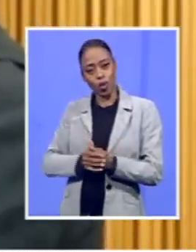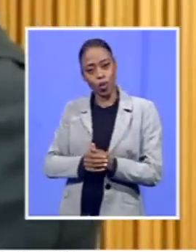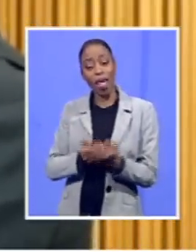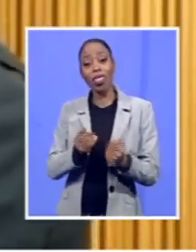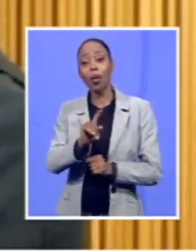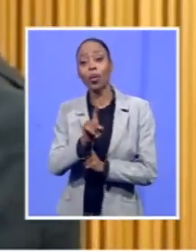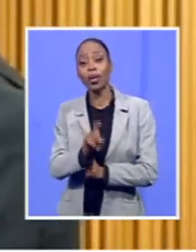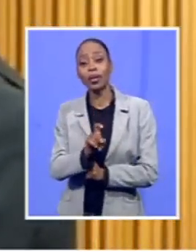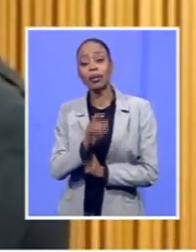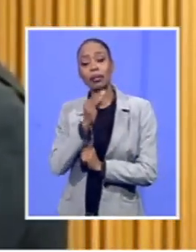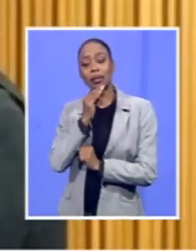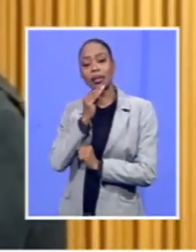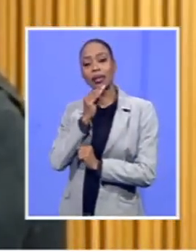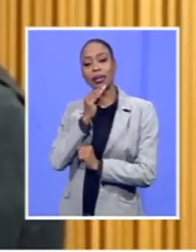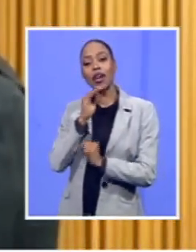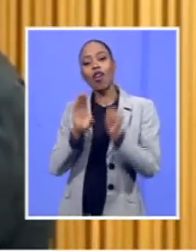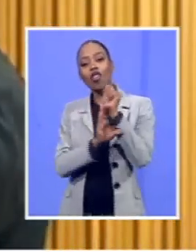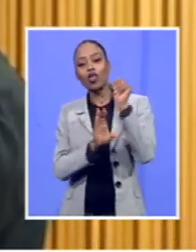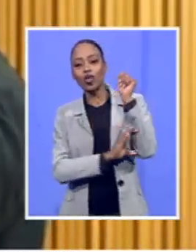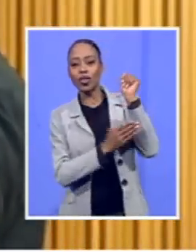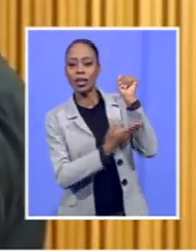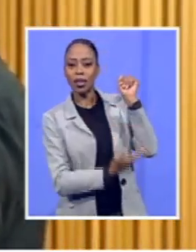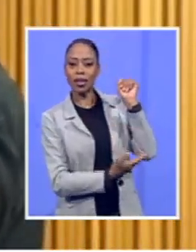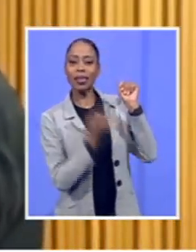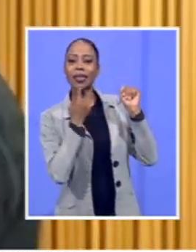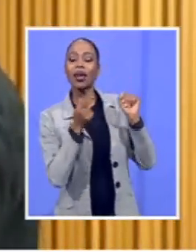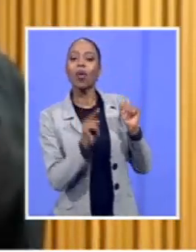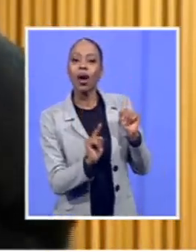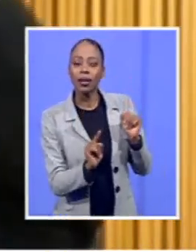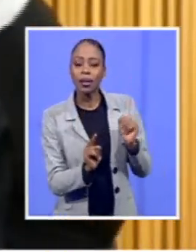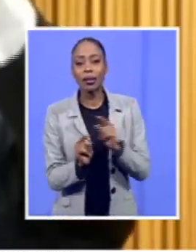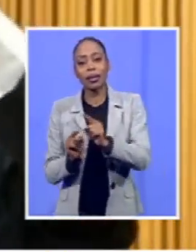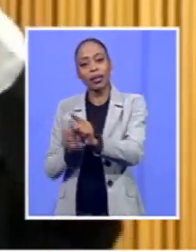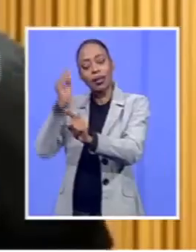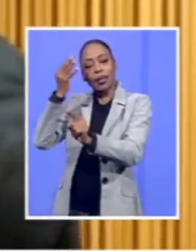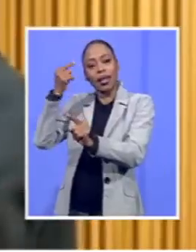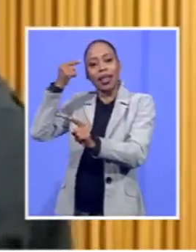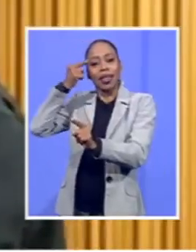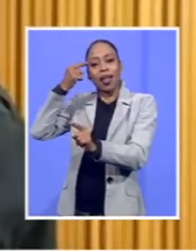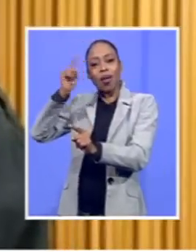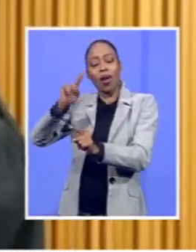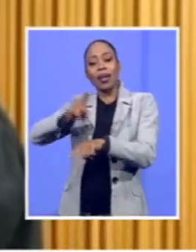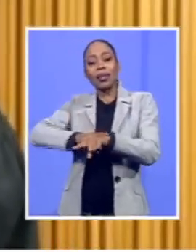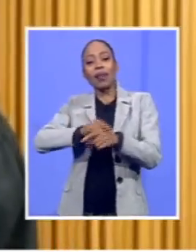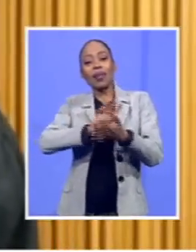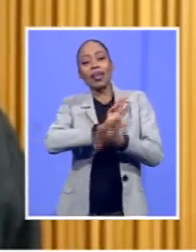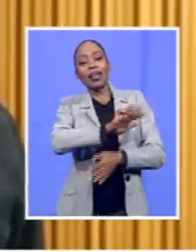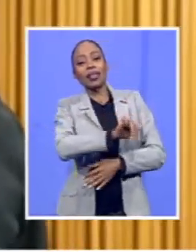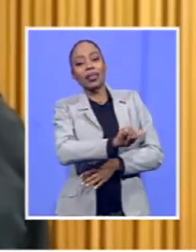is, what were the framers of the Constitution? What did they have in mind in 1996, not last